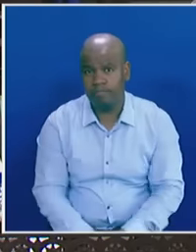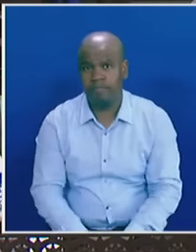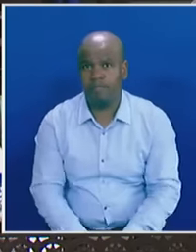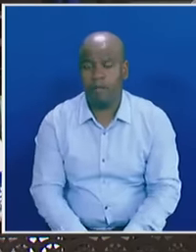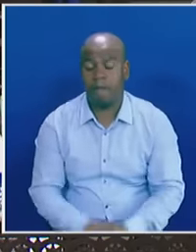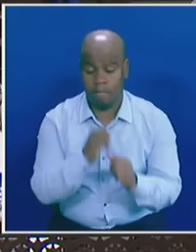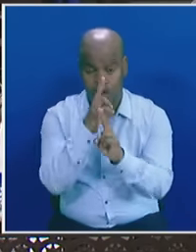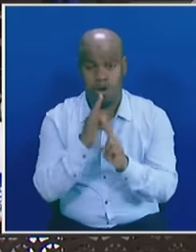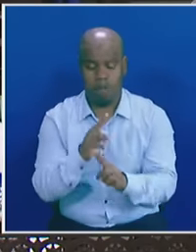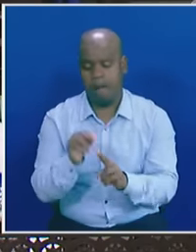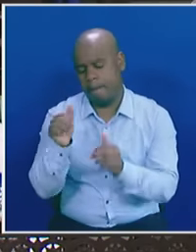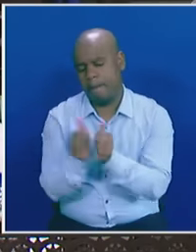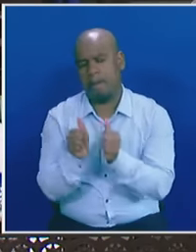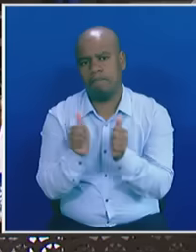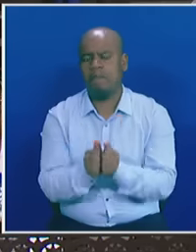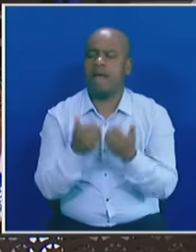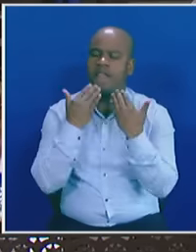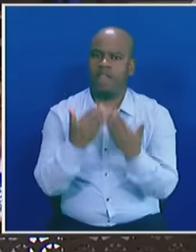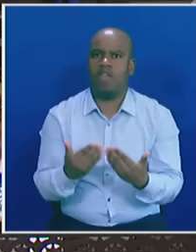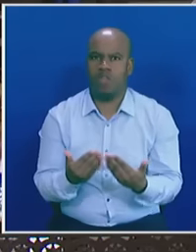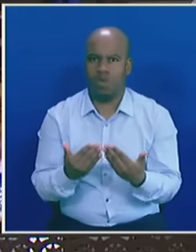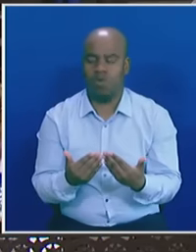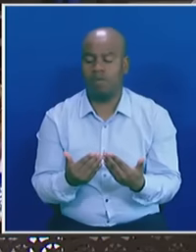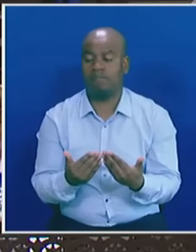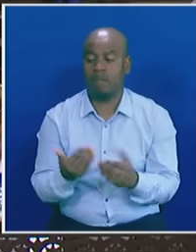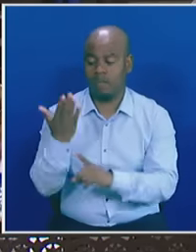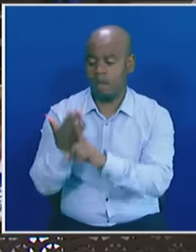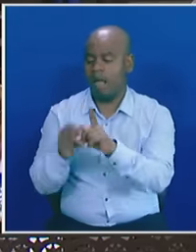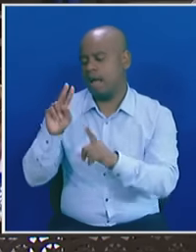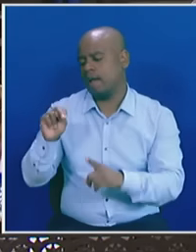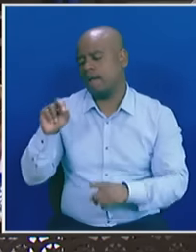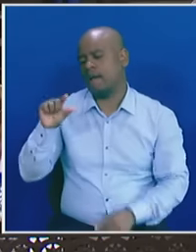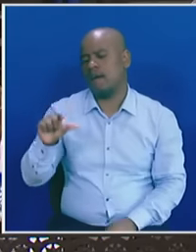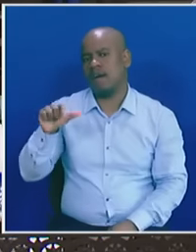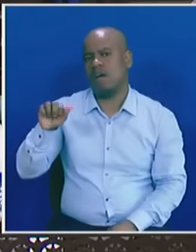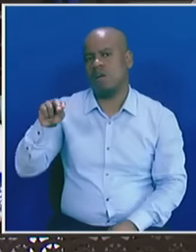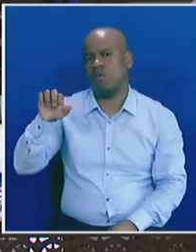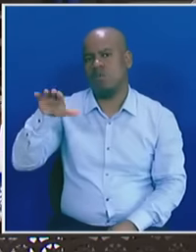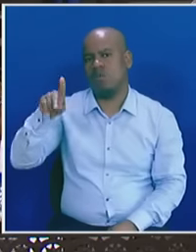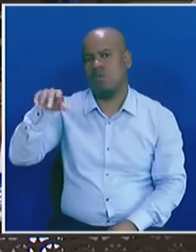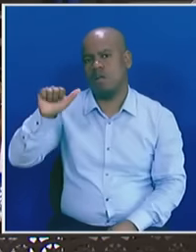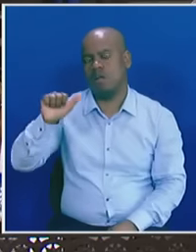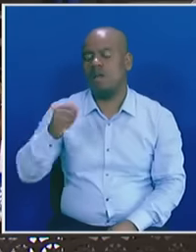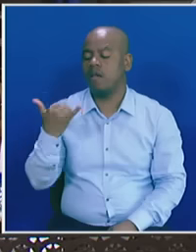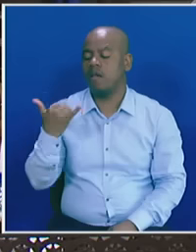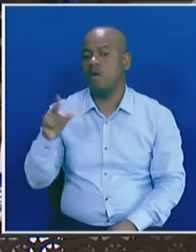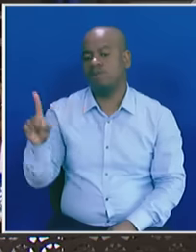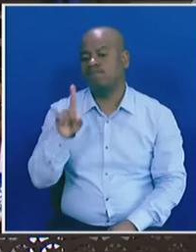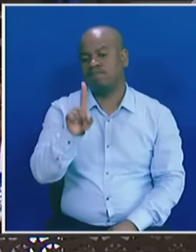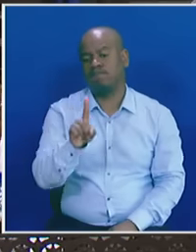Honorable Member, thank you very much, Honorable Member Ngagula. I will now call upon Honorable Member